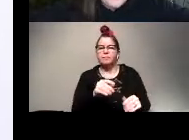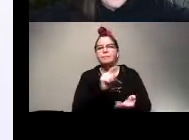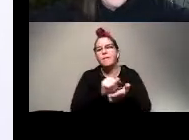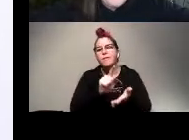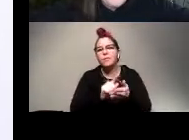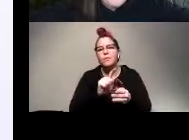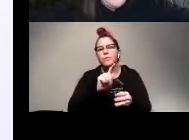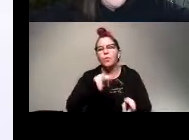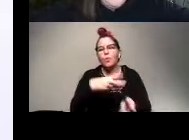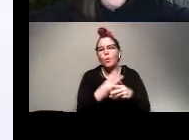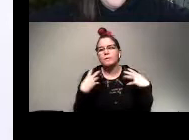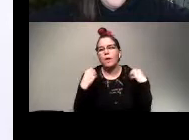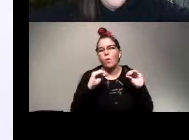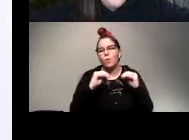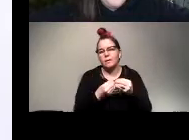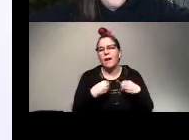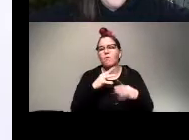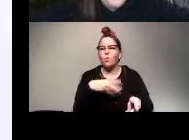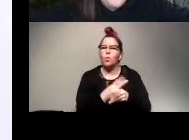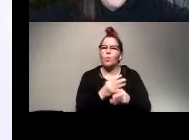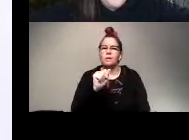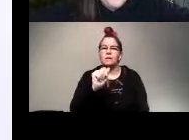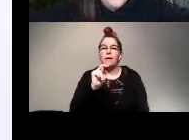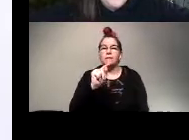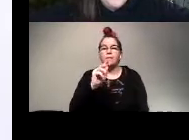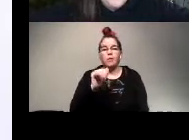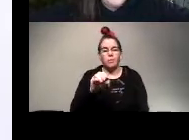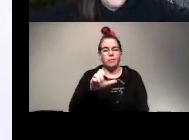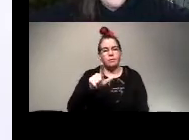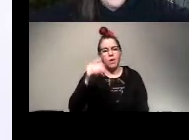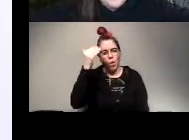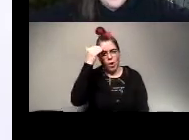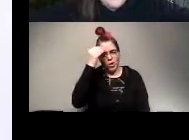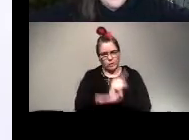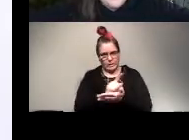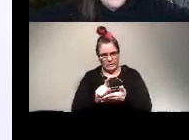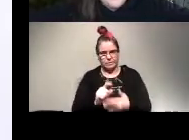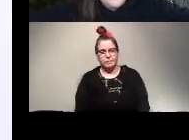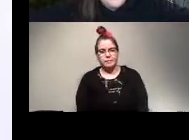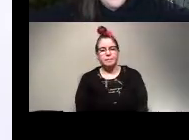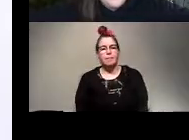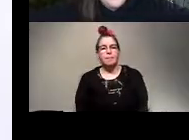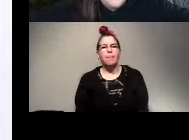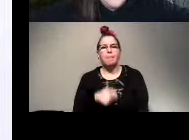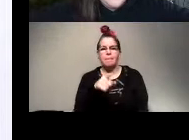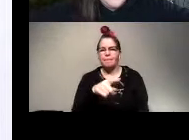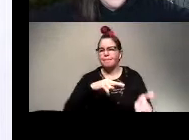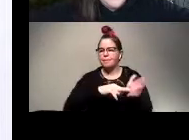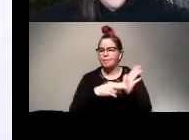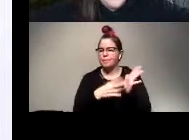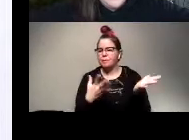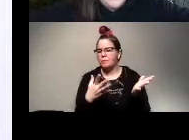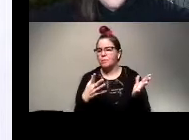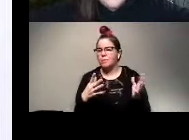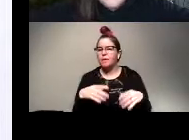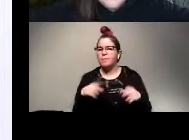Health Organization has World Antimicrobial Awareness Week. And this is meant to draw attention